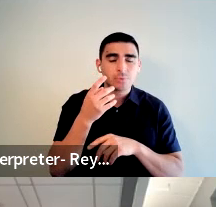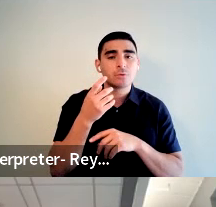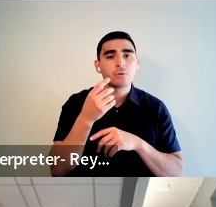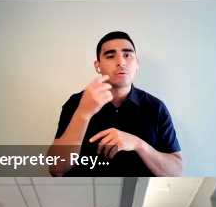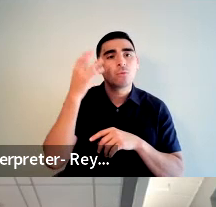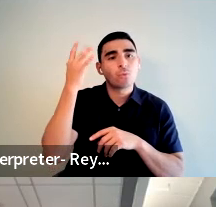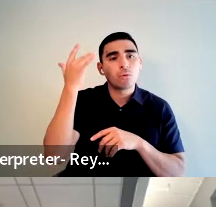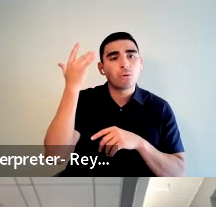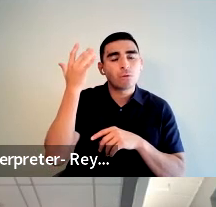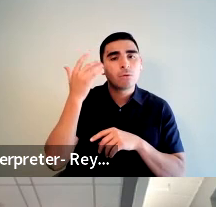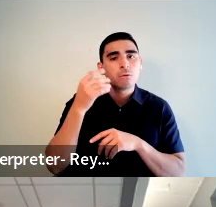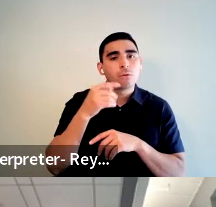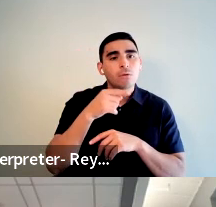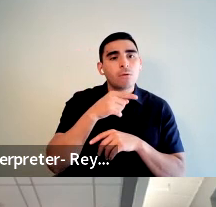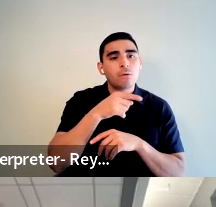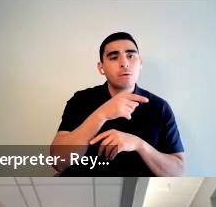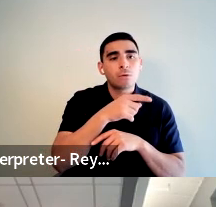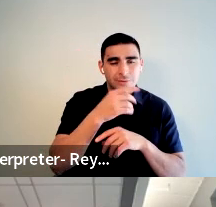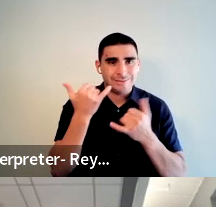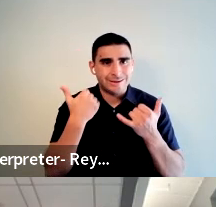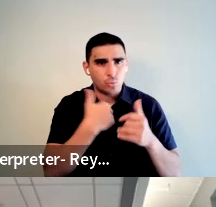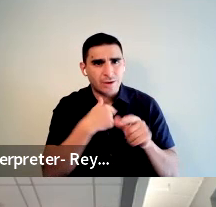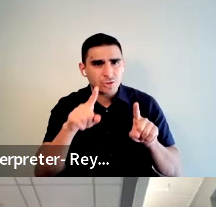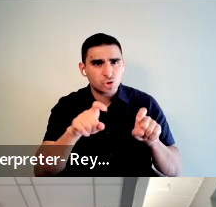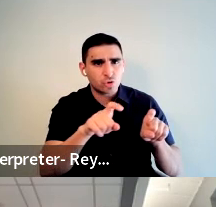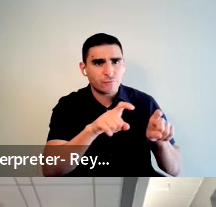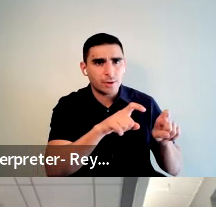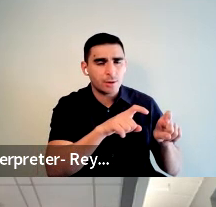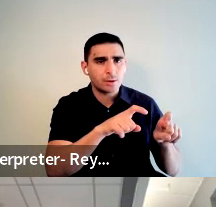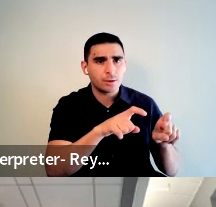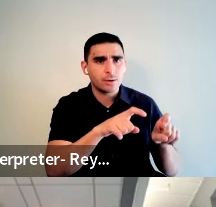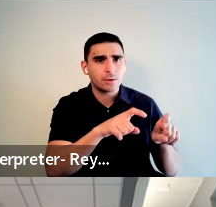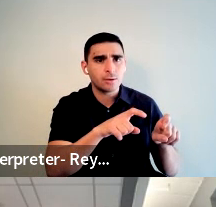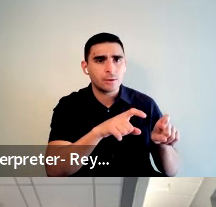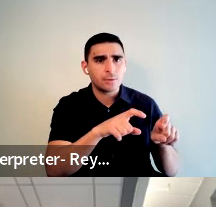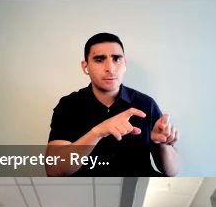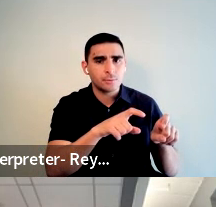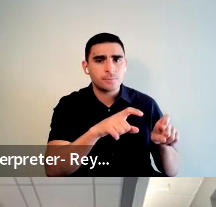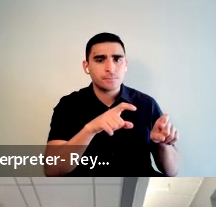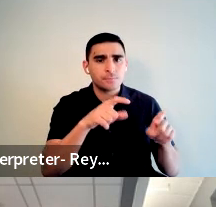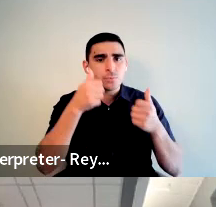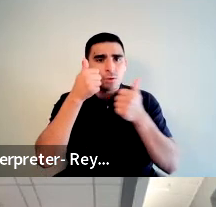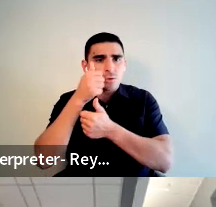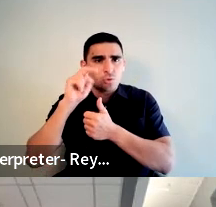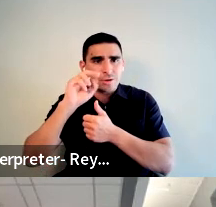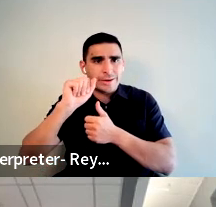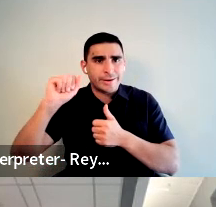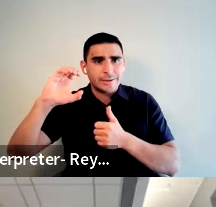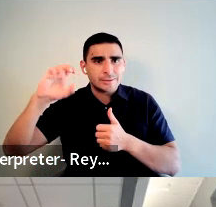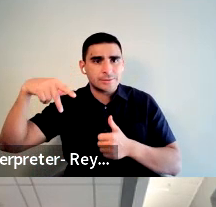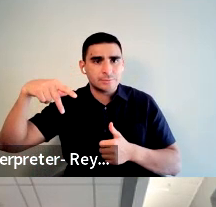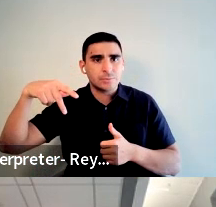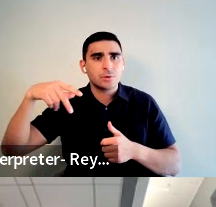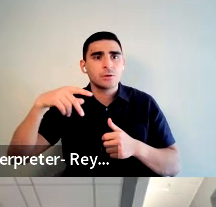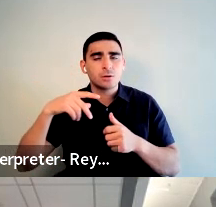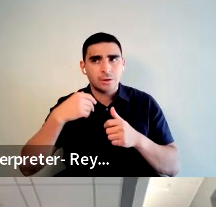because of issues. We're doing a survey now with our within the NACP to hear stories of